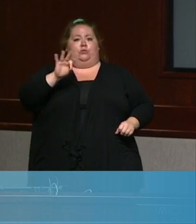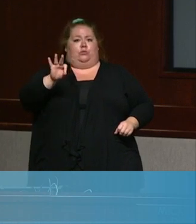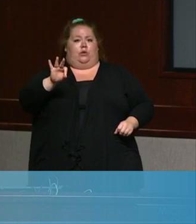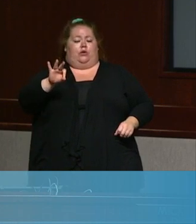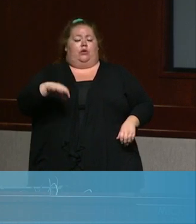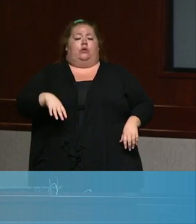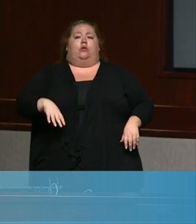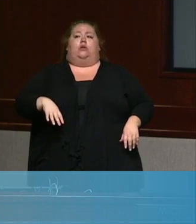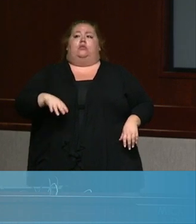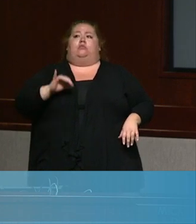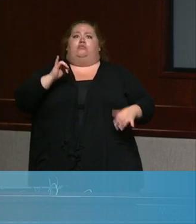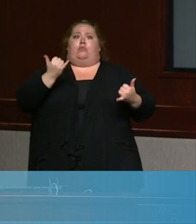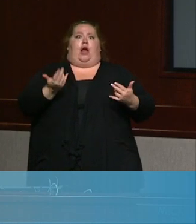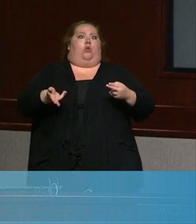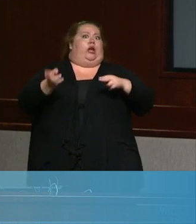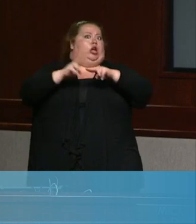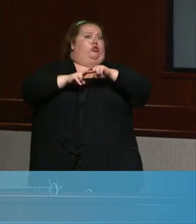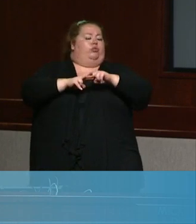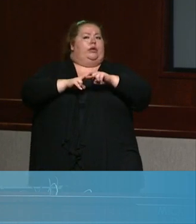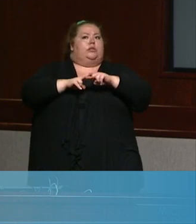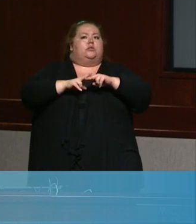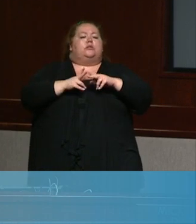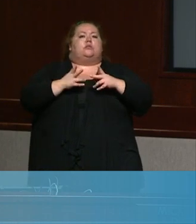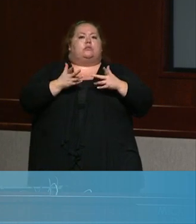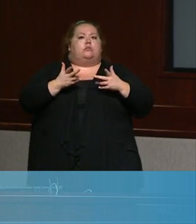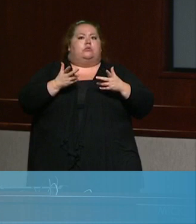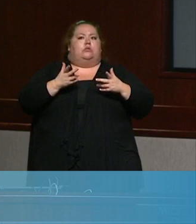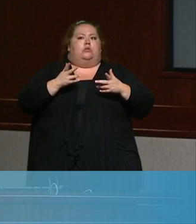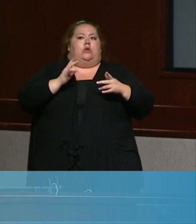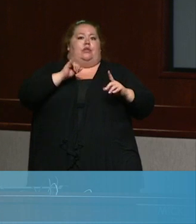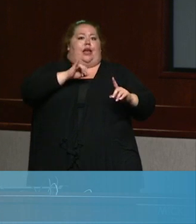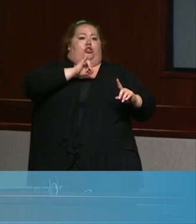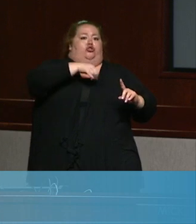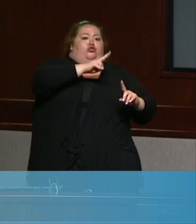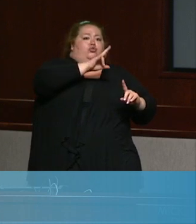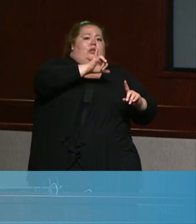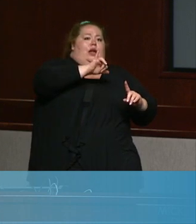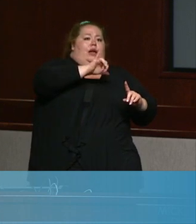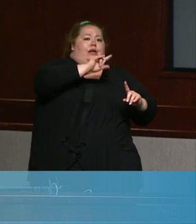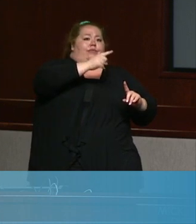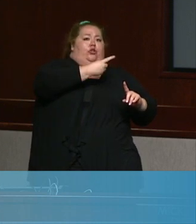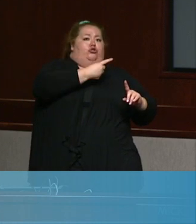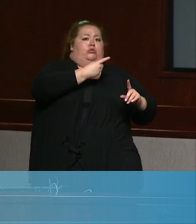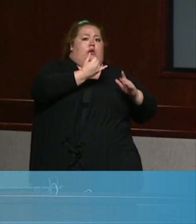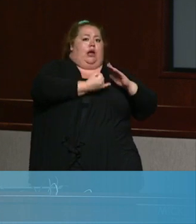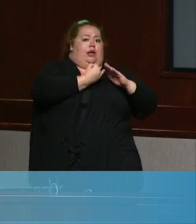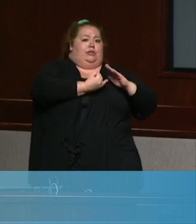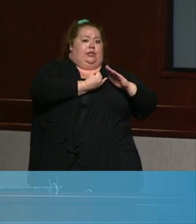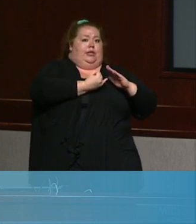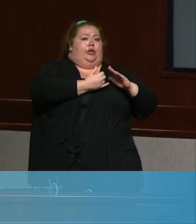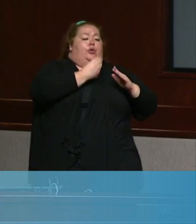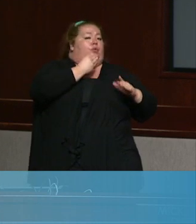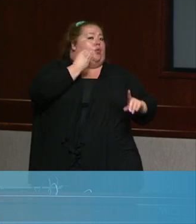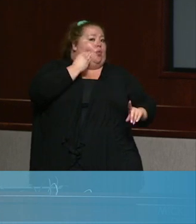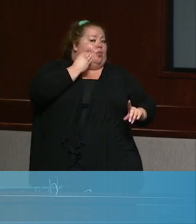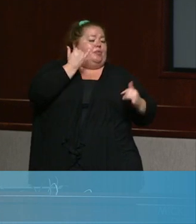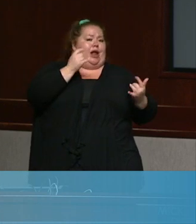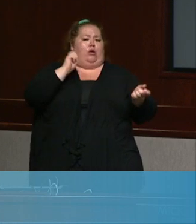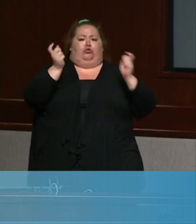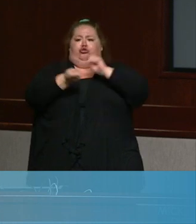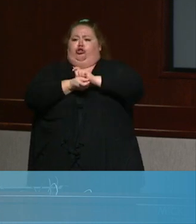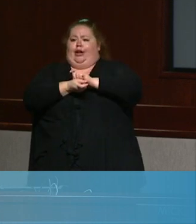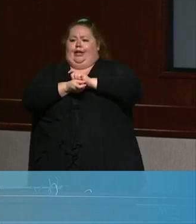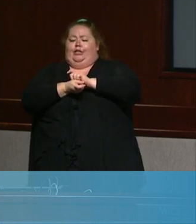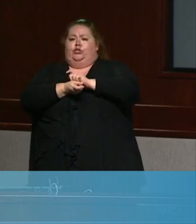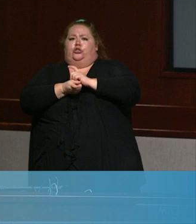2,400. Those isolating at home on July 1st went from 5,800 and changed to over 15,100, a change